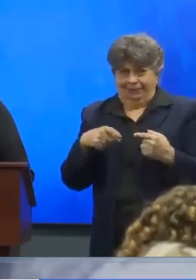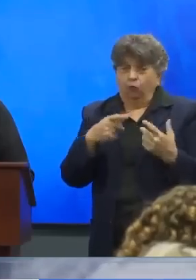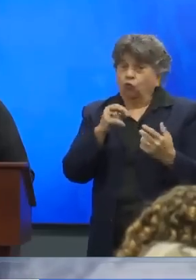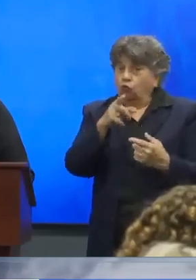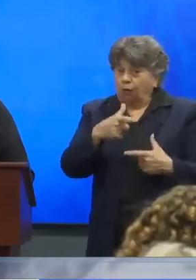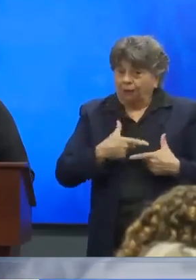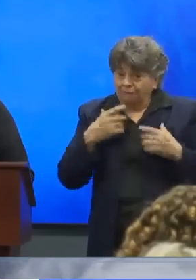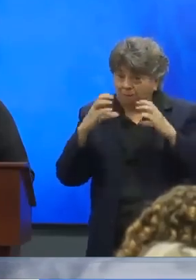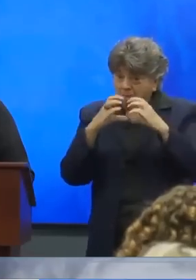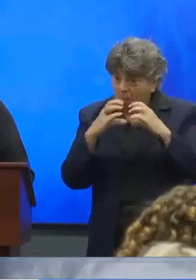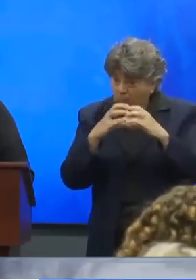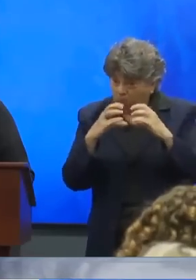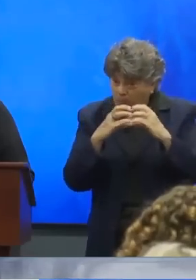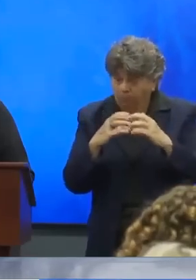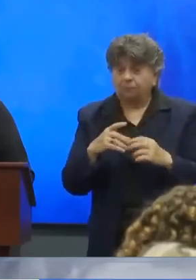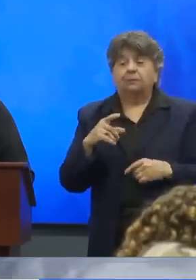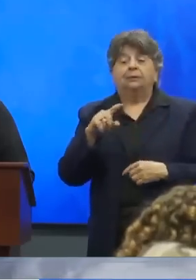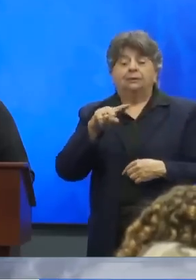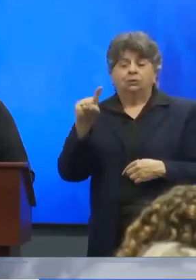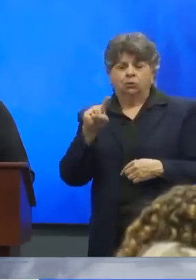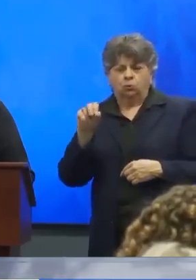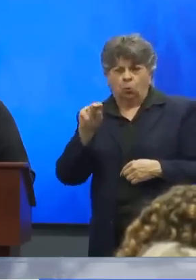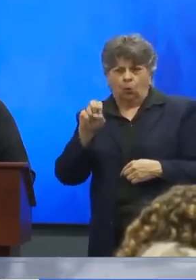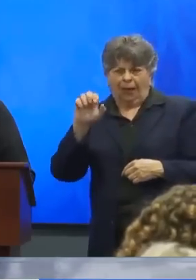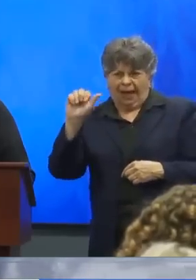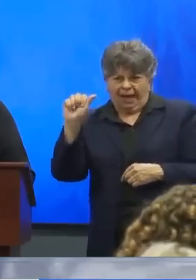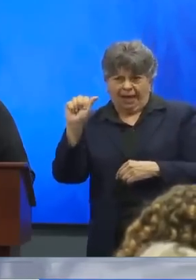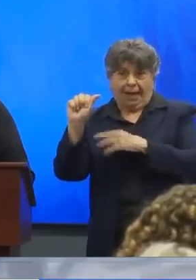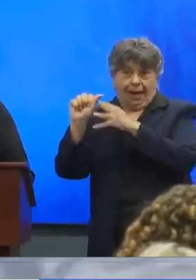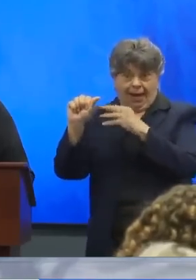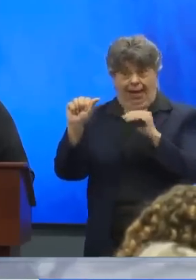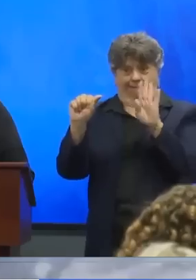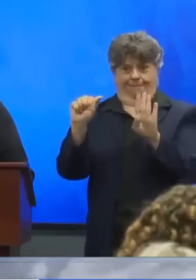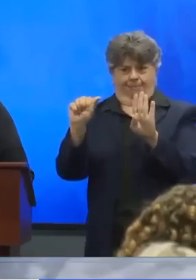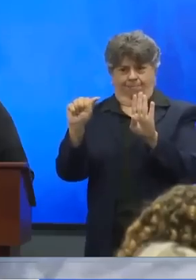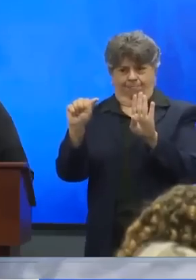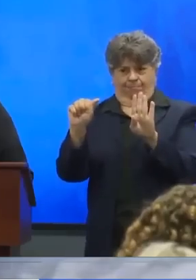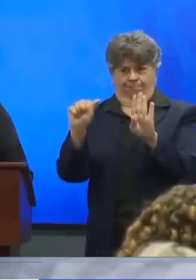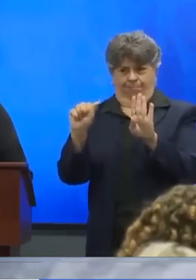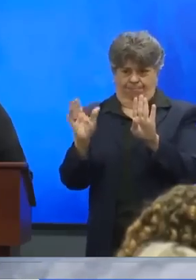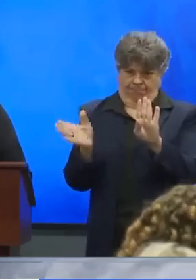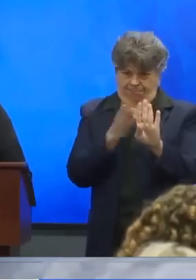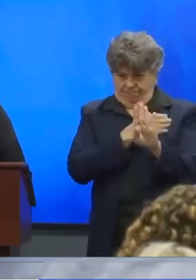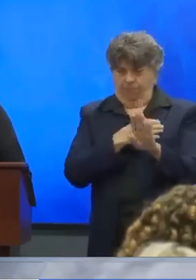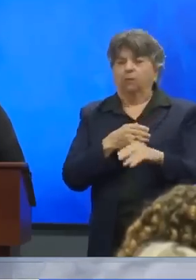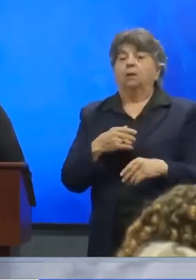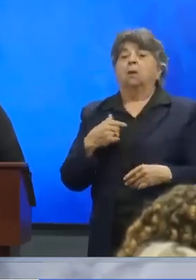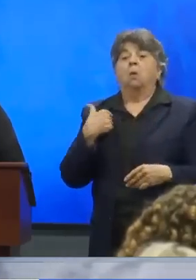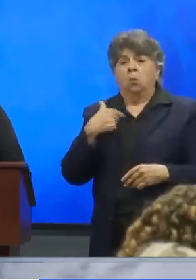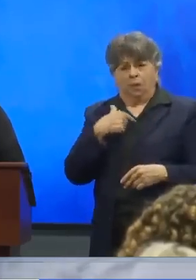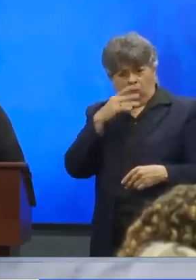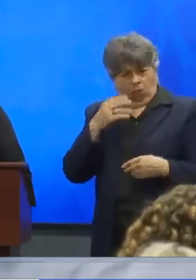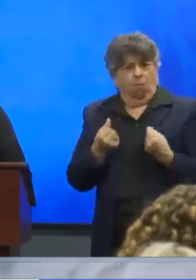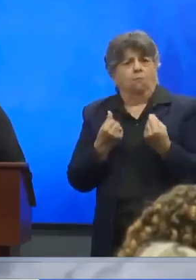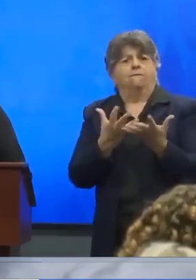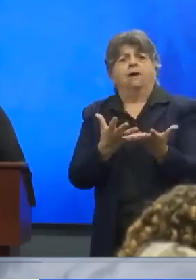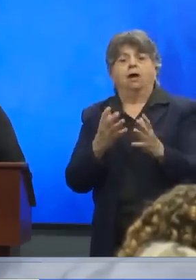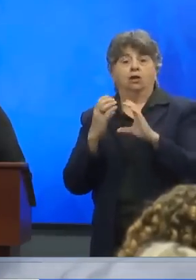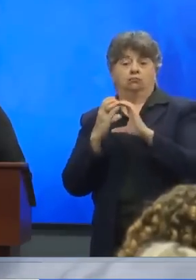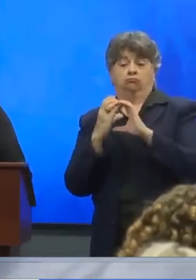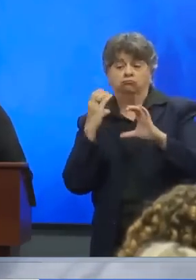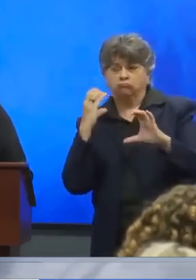that we will be starting evacuation transportation for them tomorrow. We will take them to the special needs shelters that have the